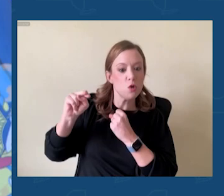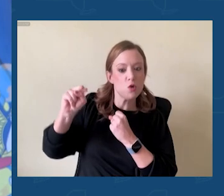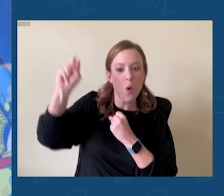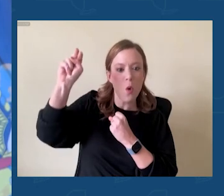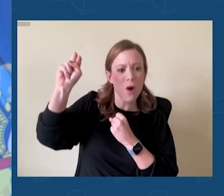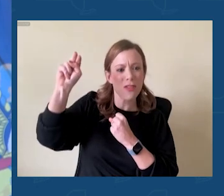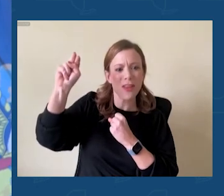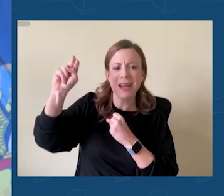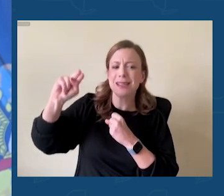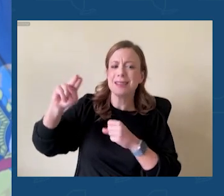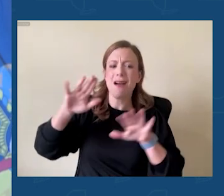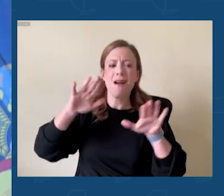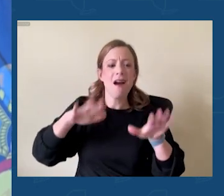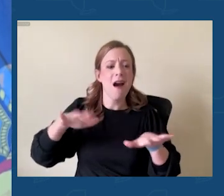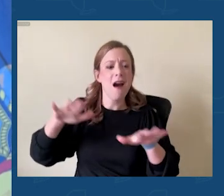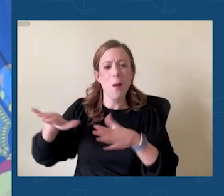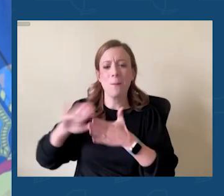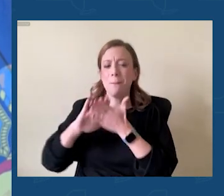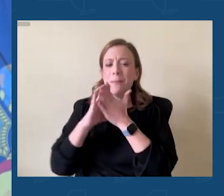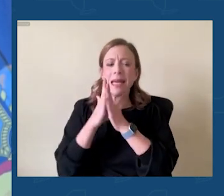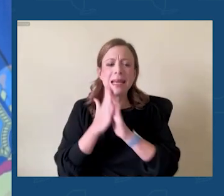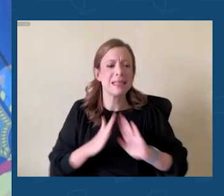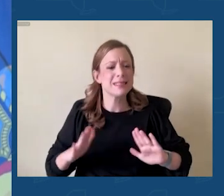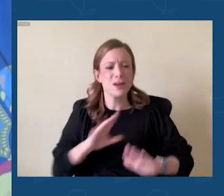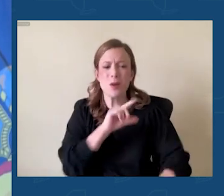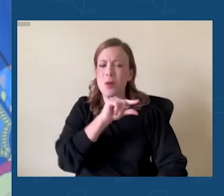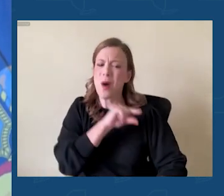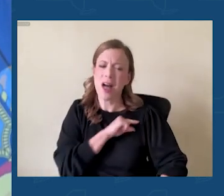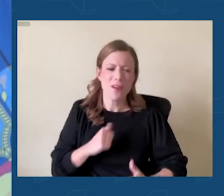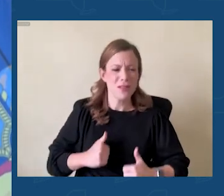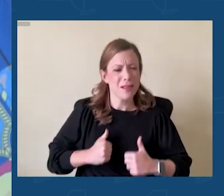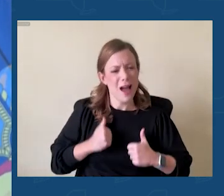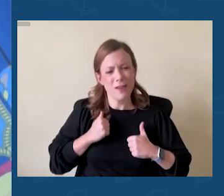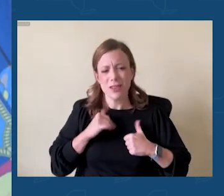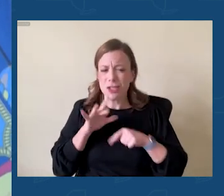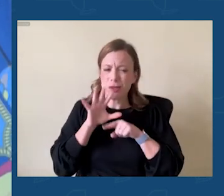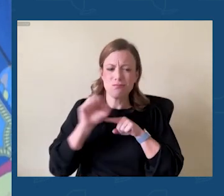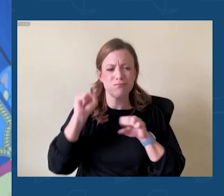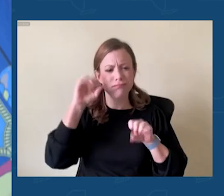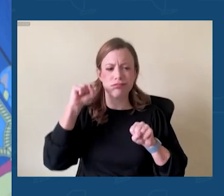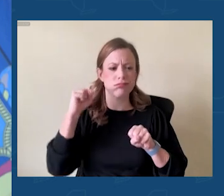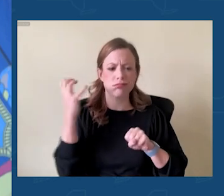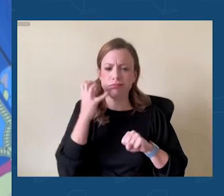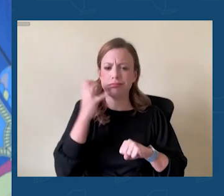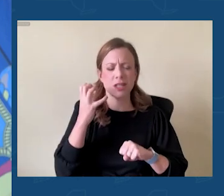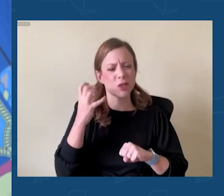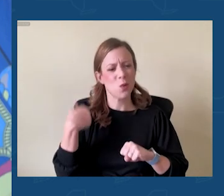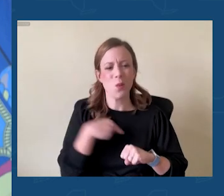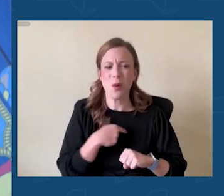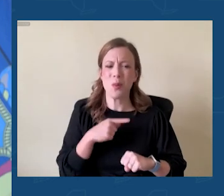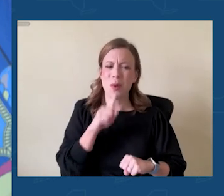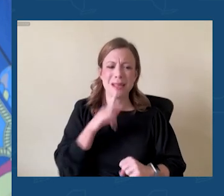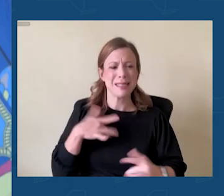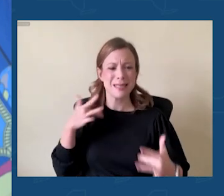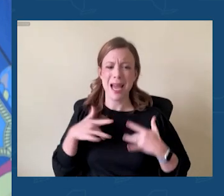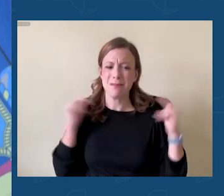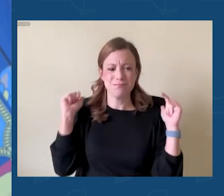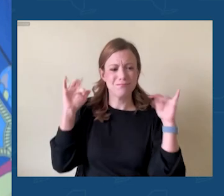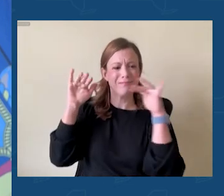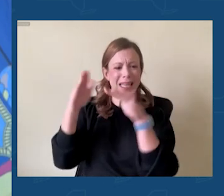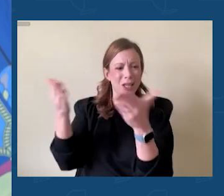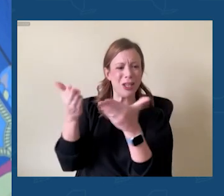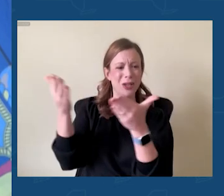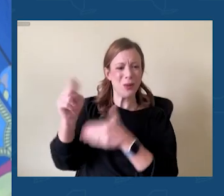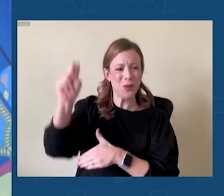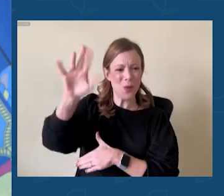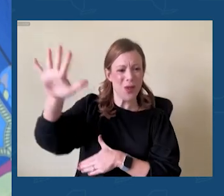fresh air and a quality of life that is extraordinary. So we're so happy to gather here this morning. And when I think about